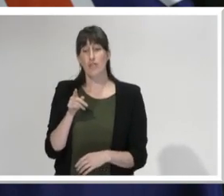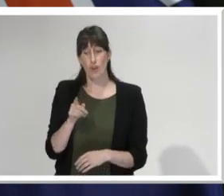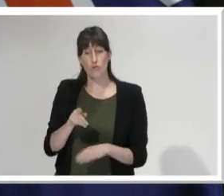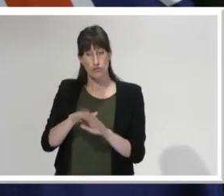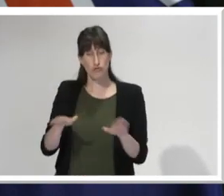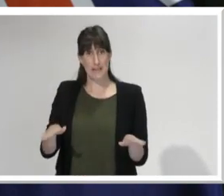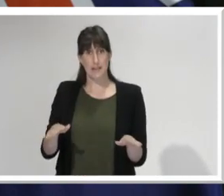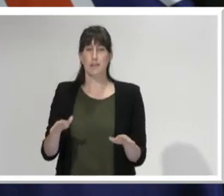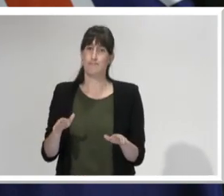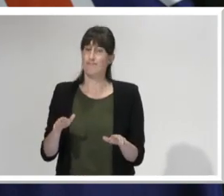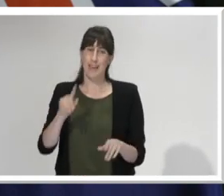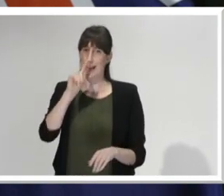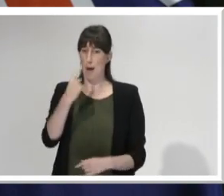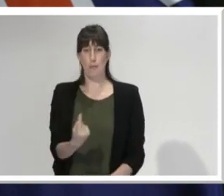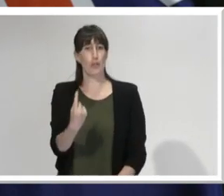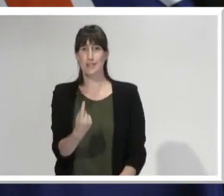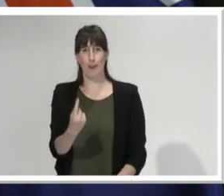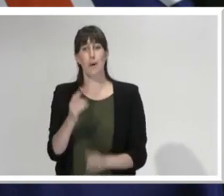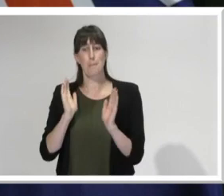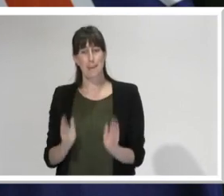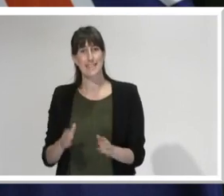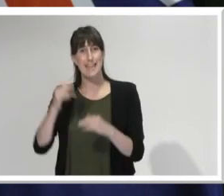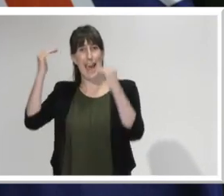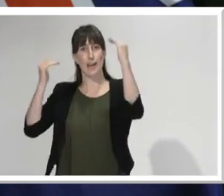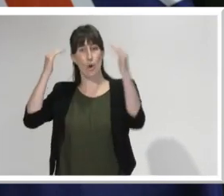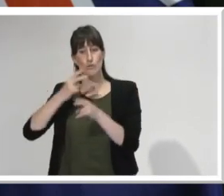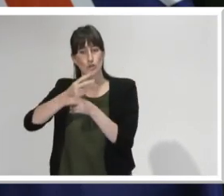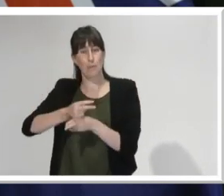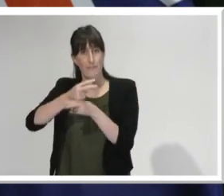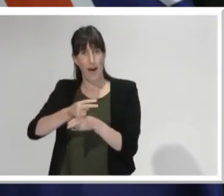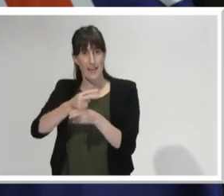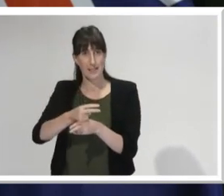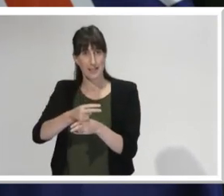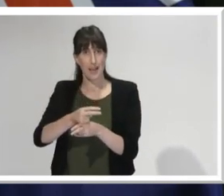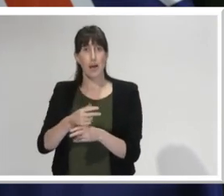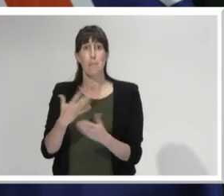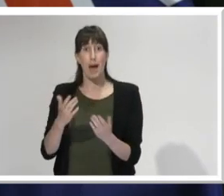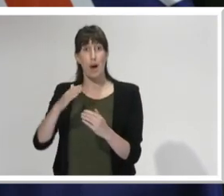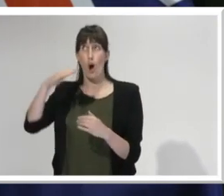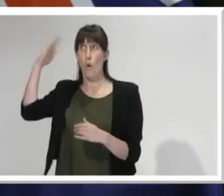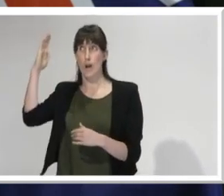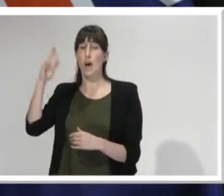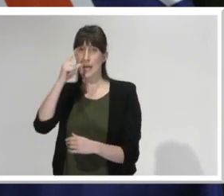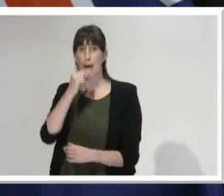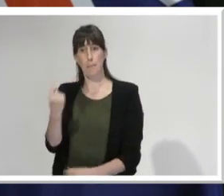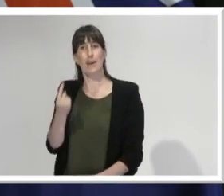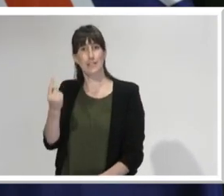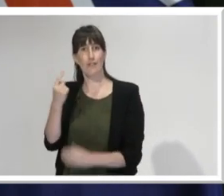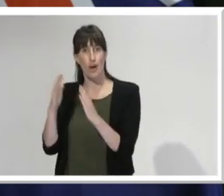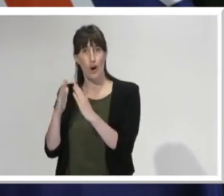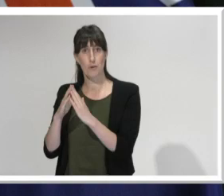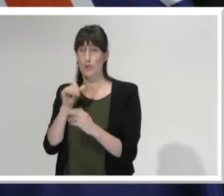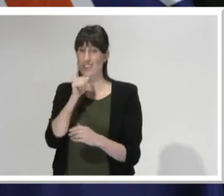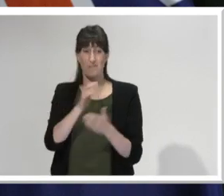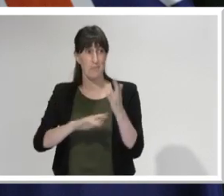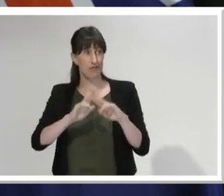alone. So that means parents who do need to return to their workplace, who cannot work from home or have no other caregiving options, will have the opportunity to